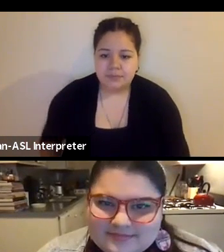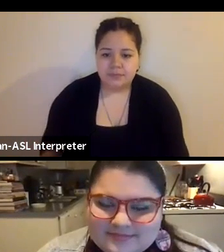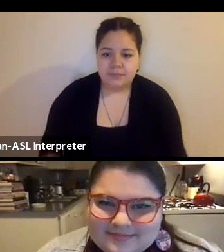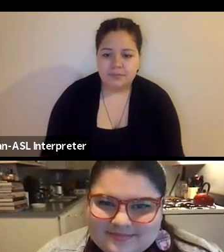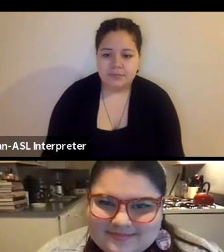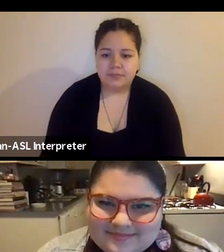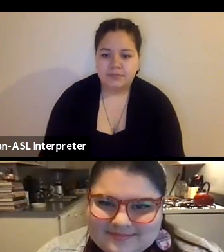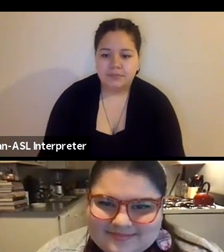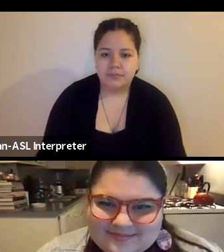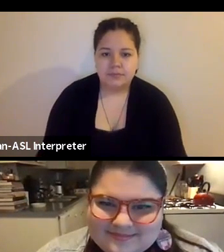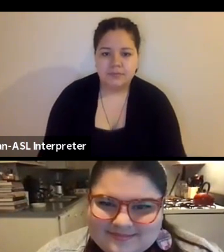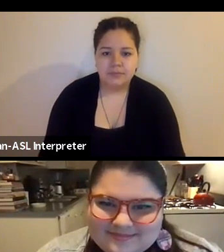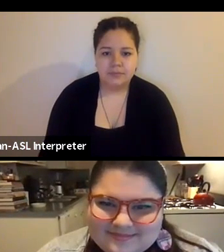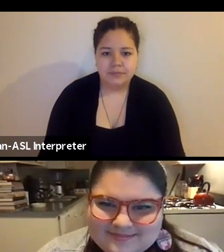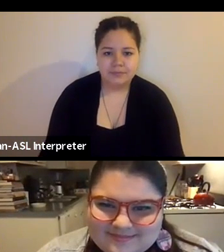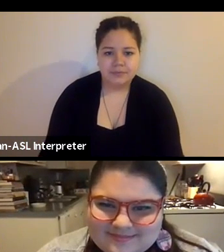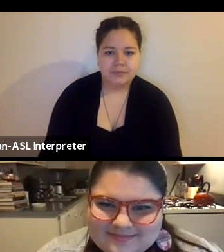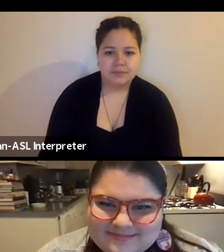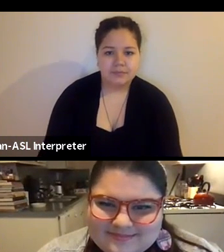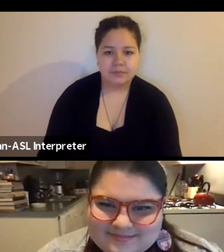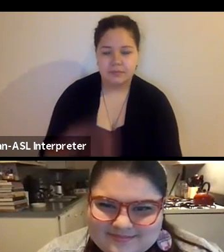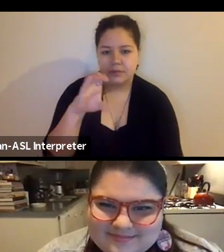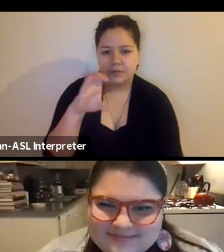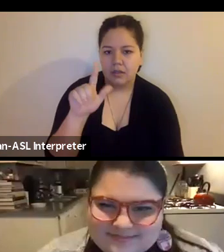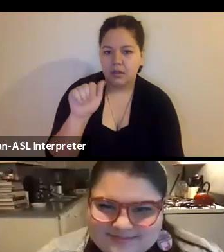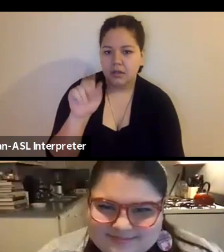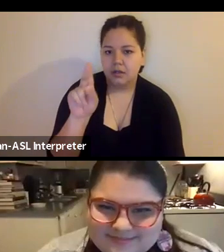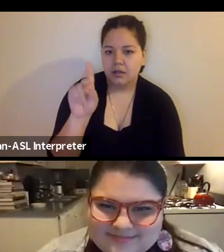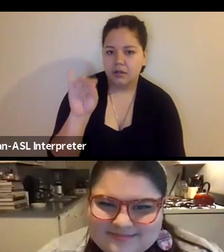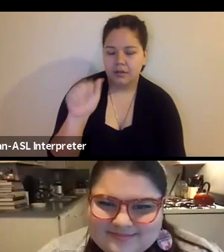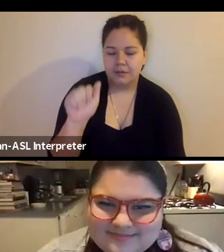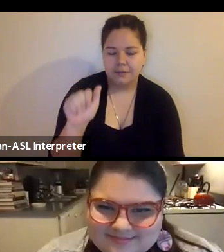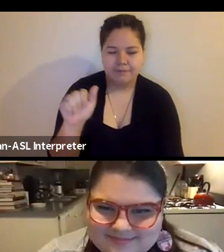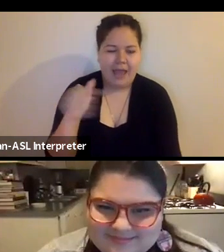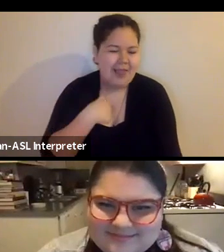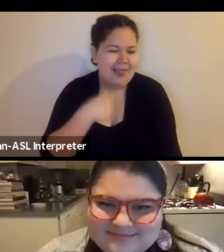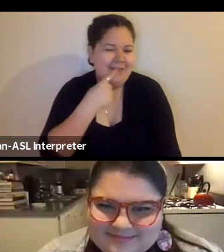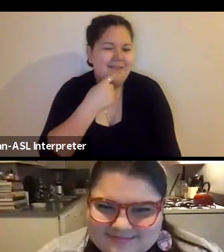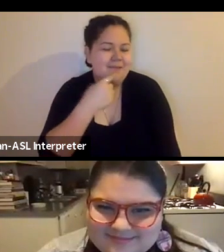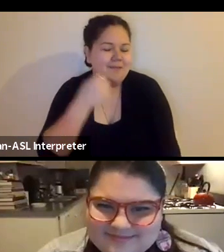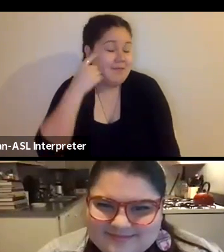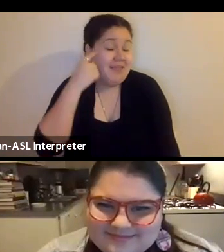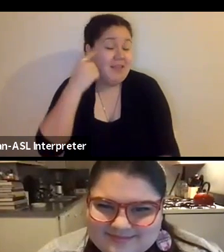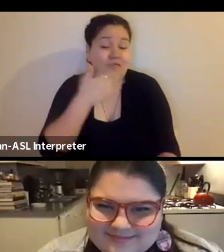I love giving us a moment in case there's someone who wants to piggyback on that brilliance.